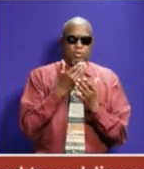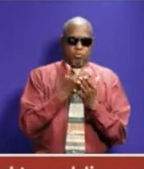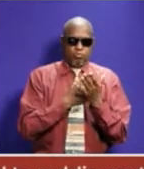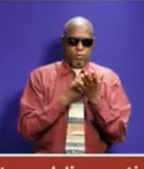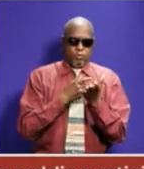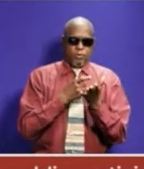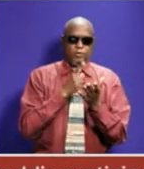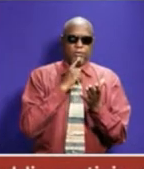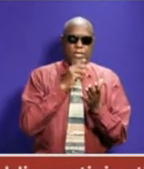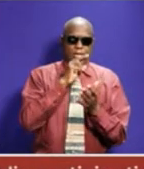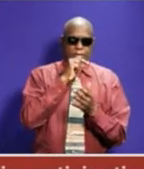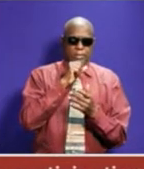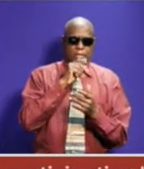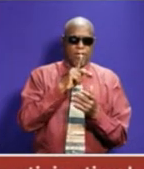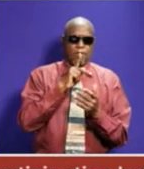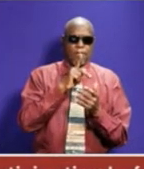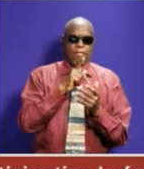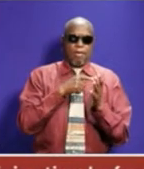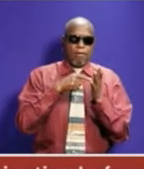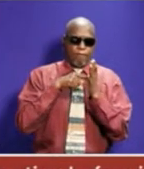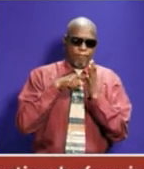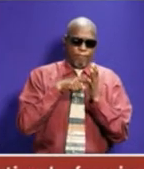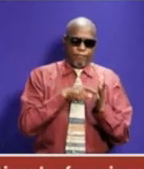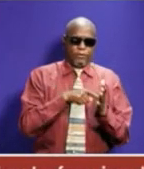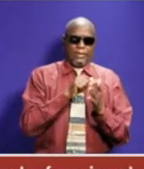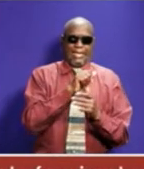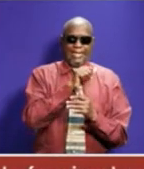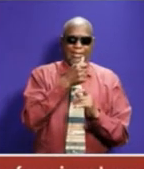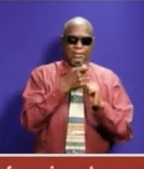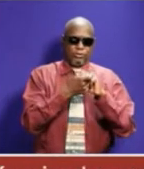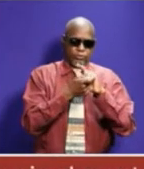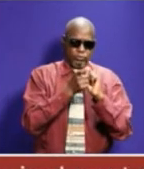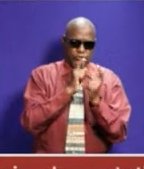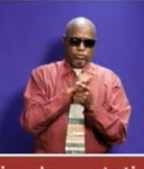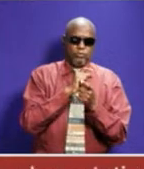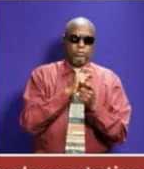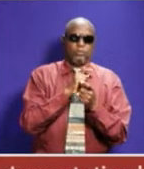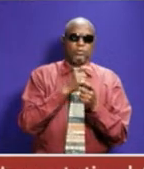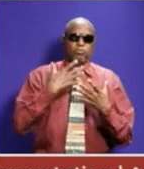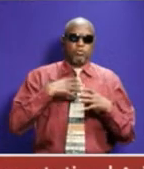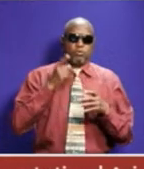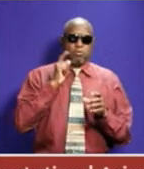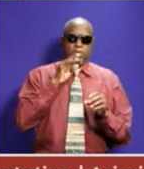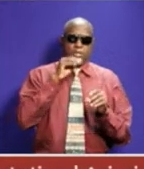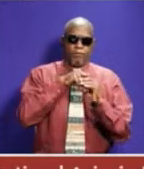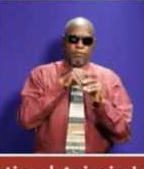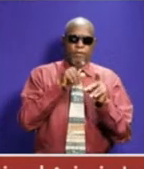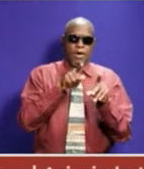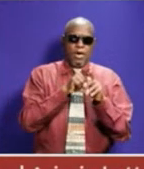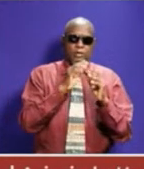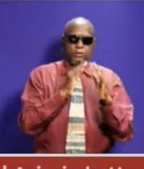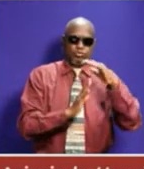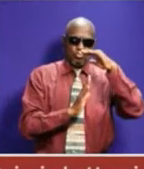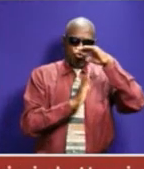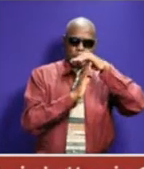emphasized that any changes to the constitution should be driven by the people, as sovereign power is in their